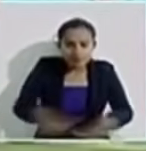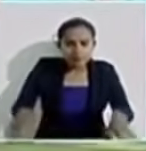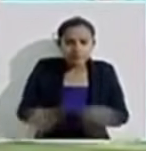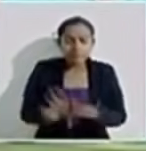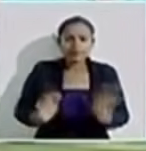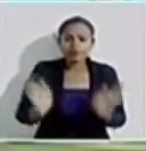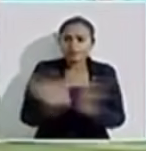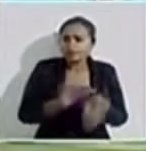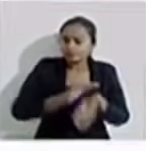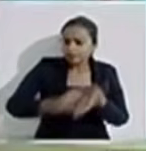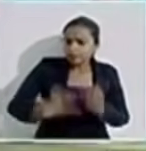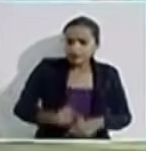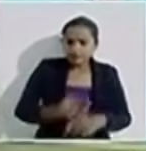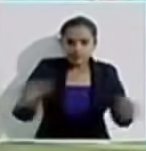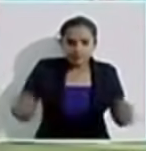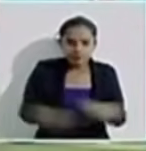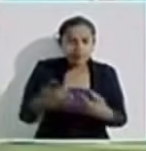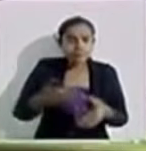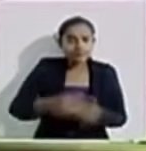They